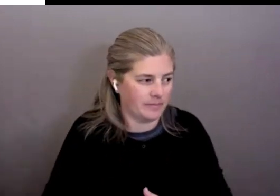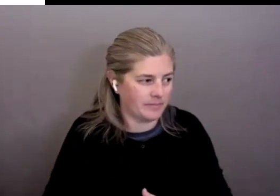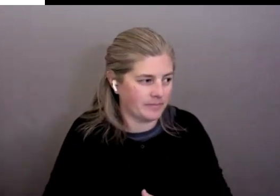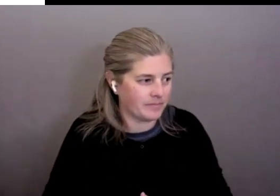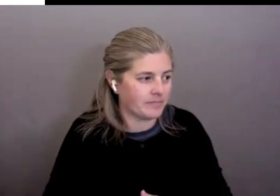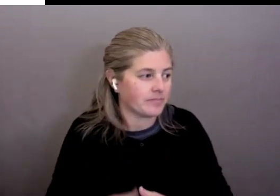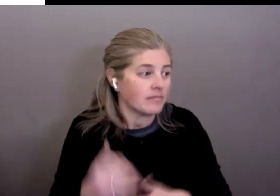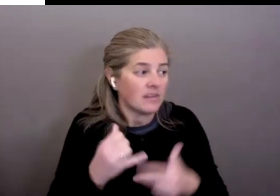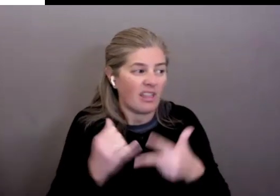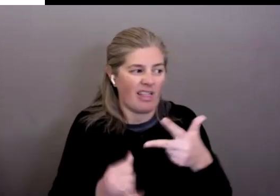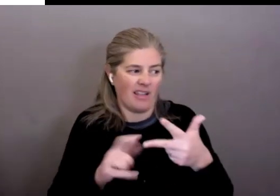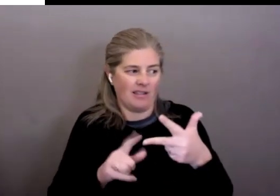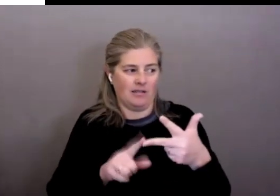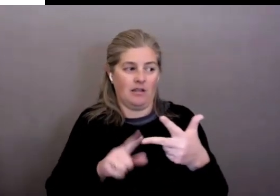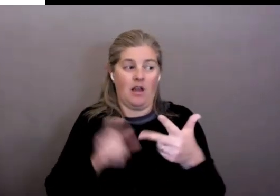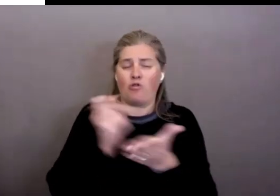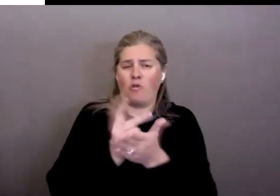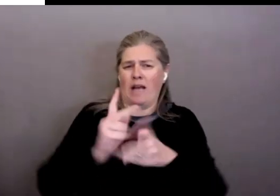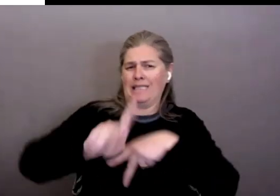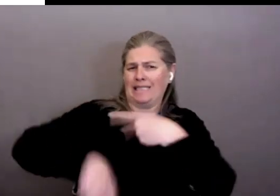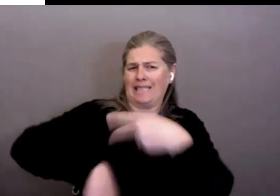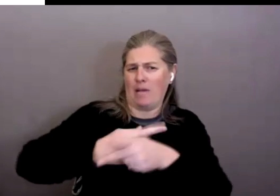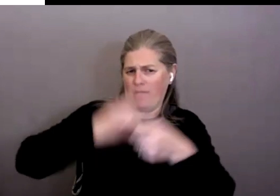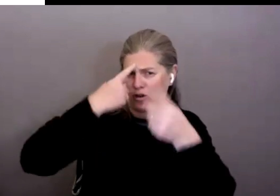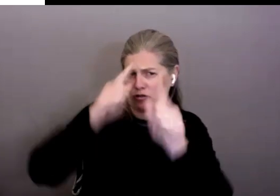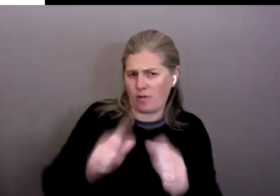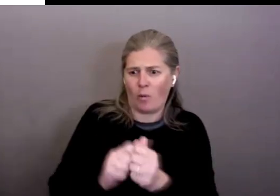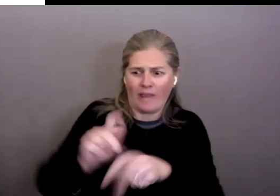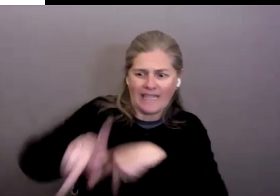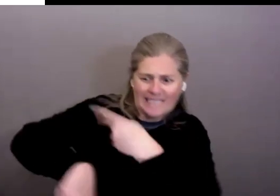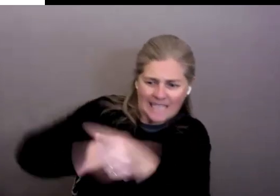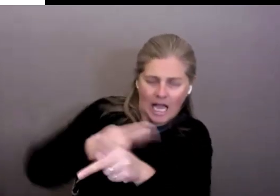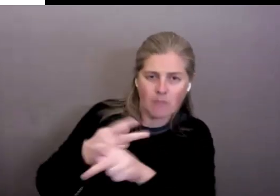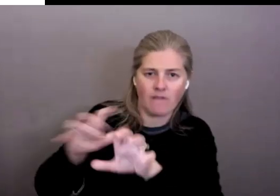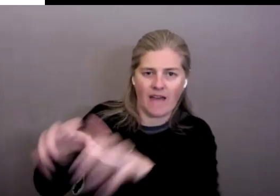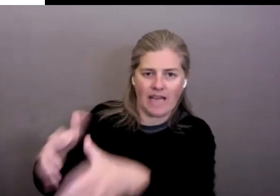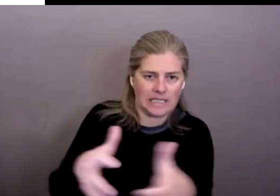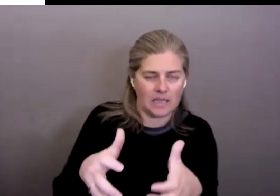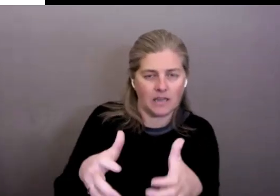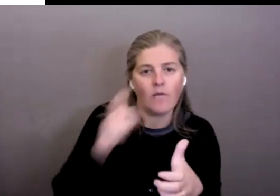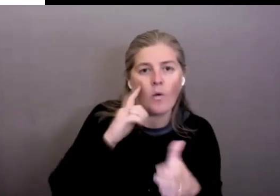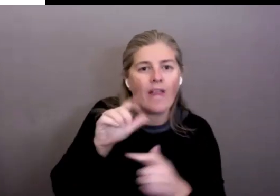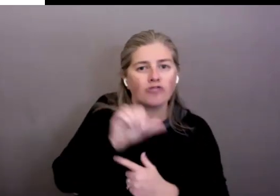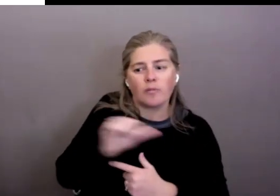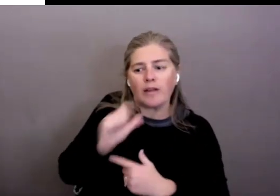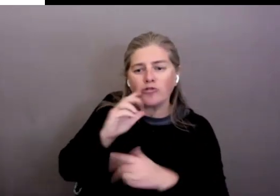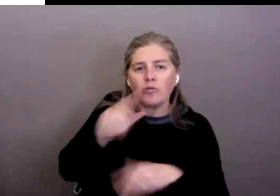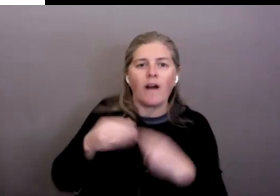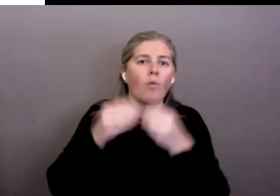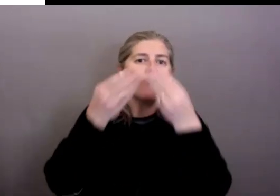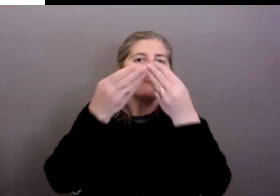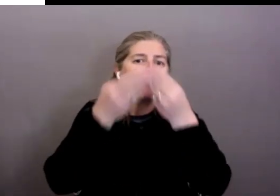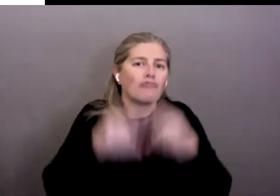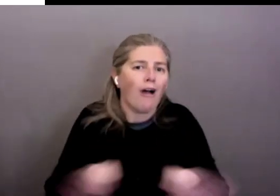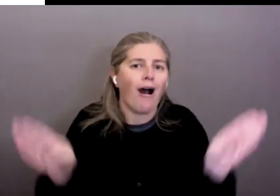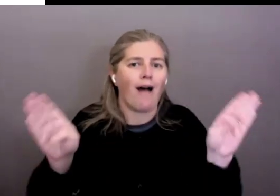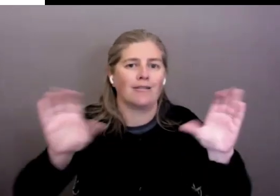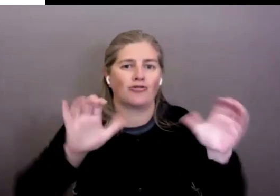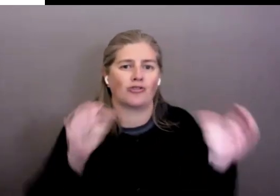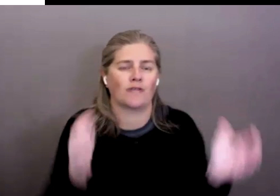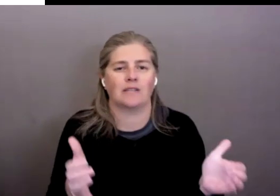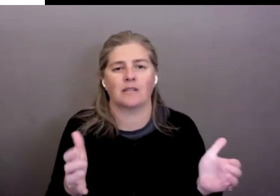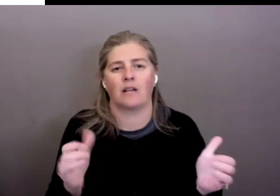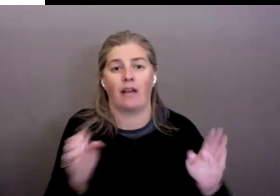And finally, they'll approve a type of agreement with a type of entity or multiple entities for the AAA to provide a broad category of services. So on the spectrum